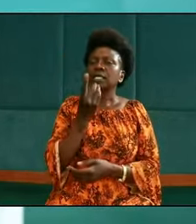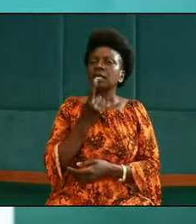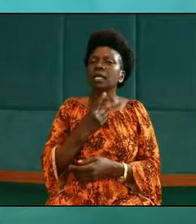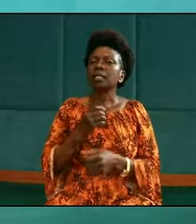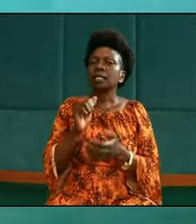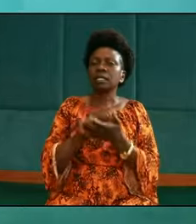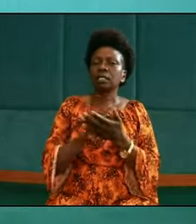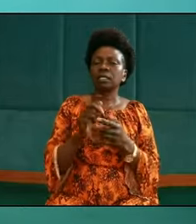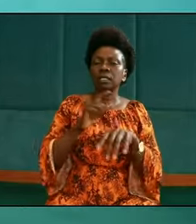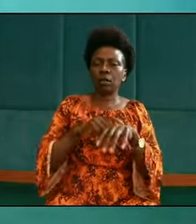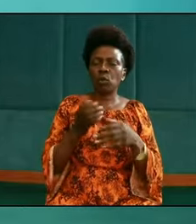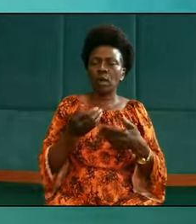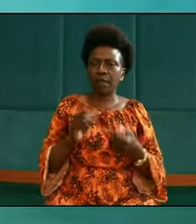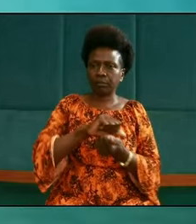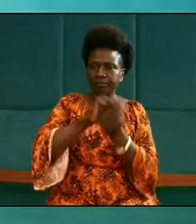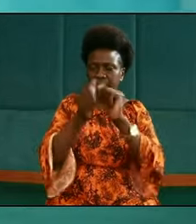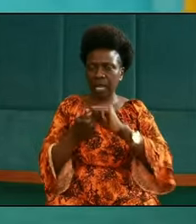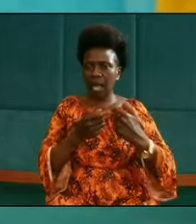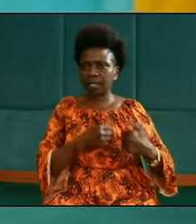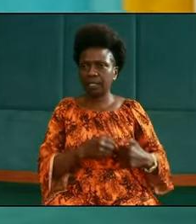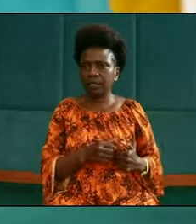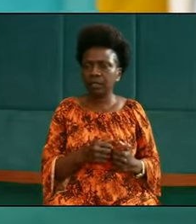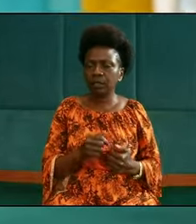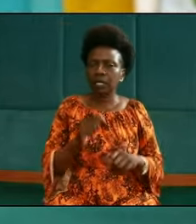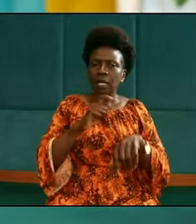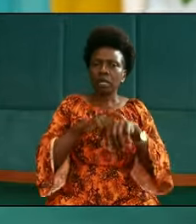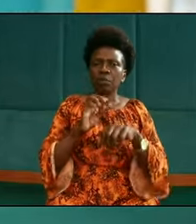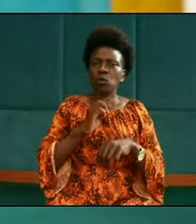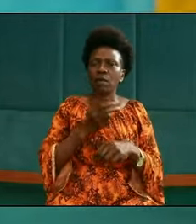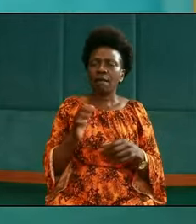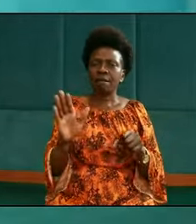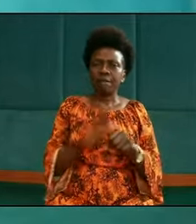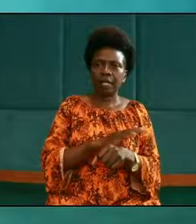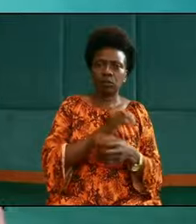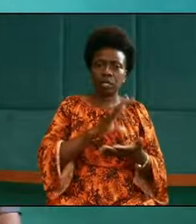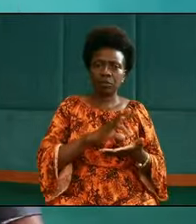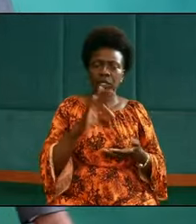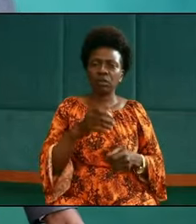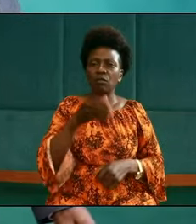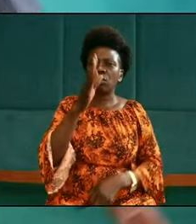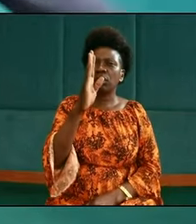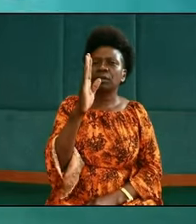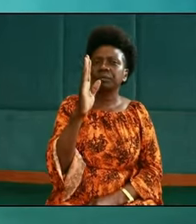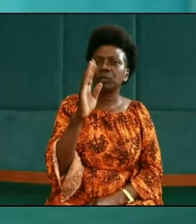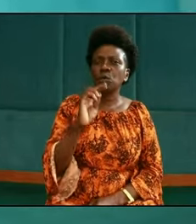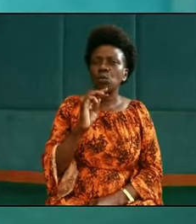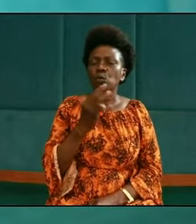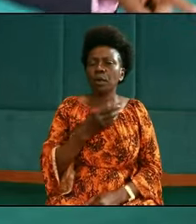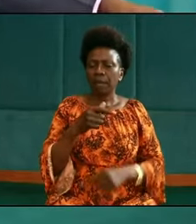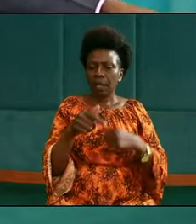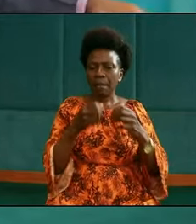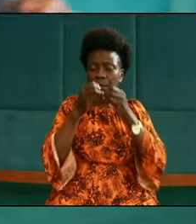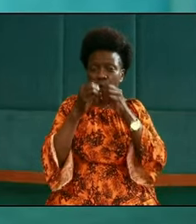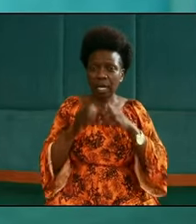that when we have a changed heart, when we are filled with the Spirit of God, we will become